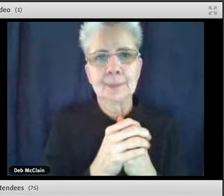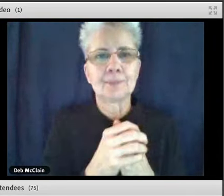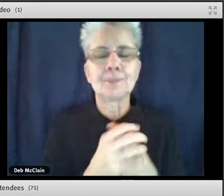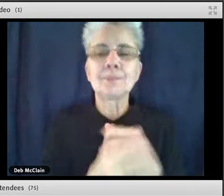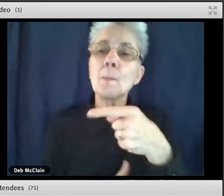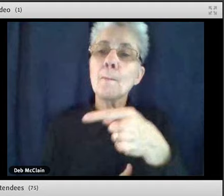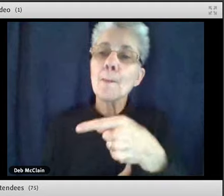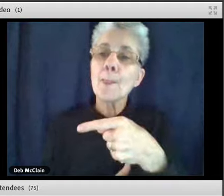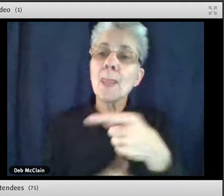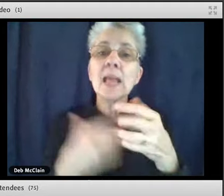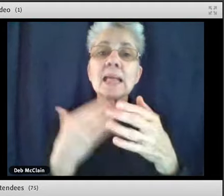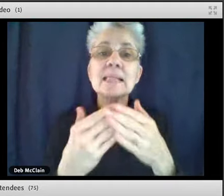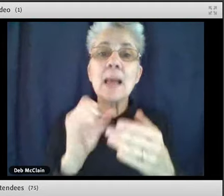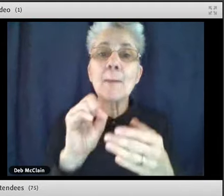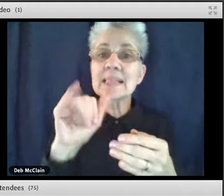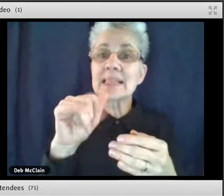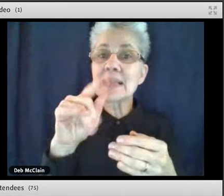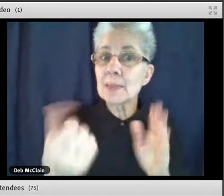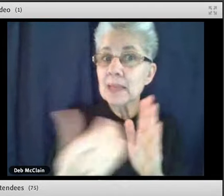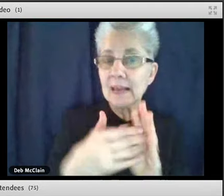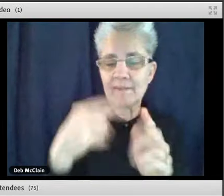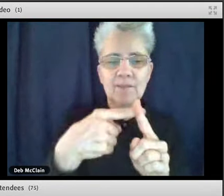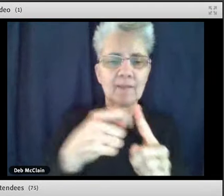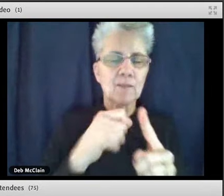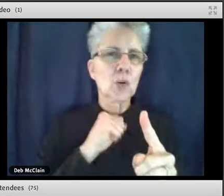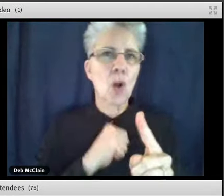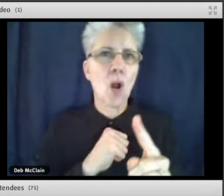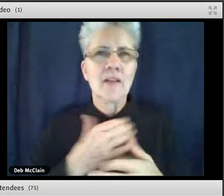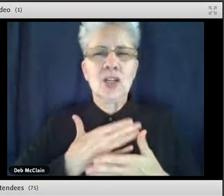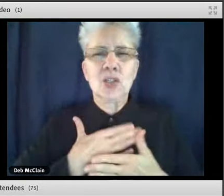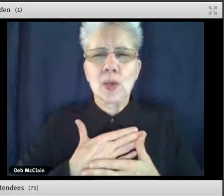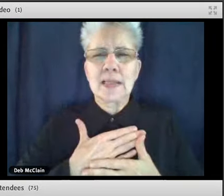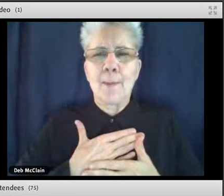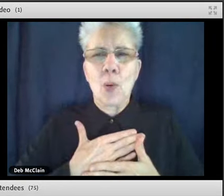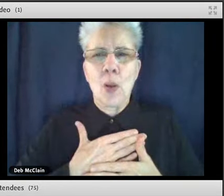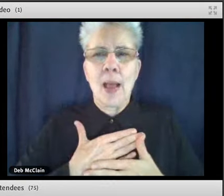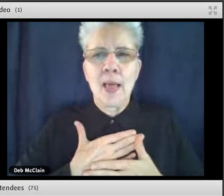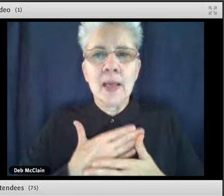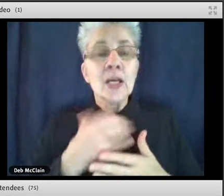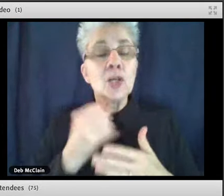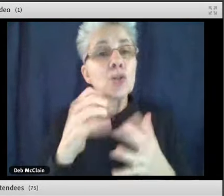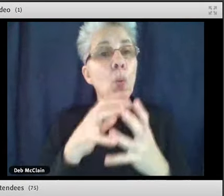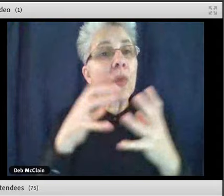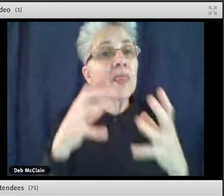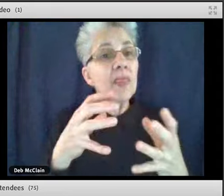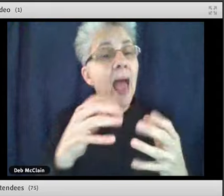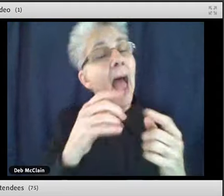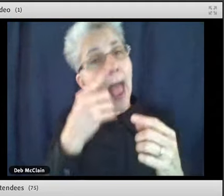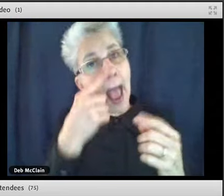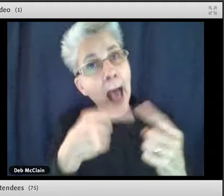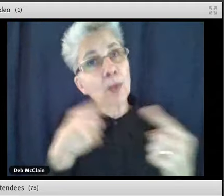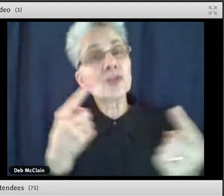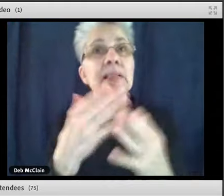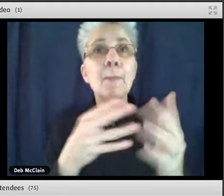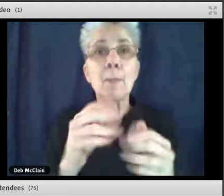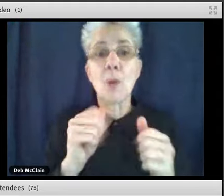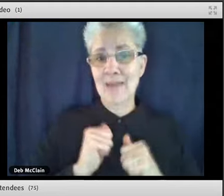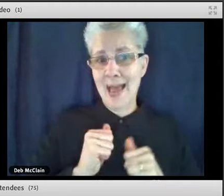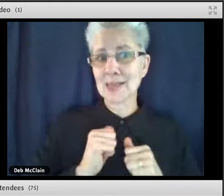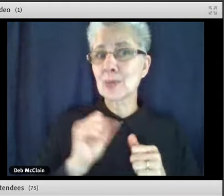So what are some of the symptoms? Again, fever, cough, shortness of breath. And again, with allergies, some people have asthma.